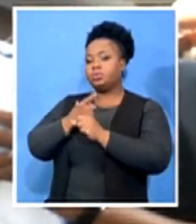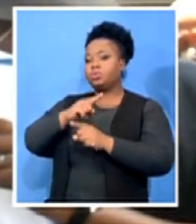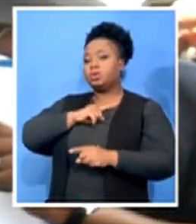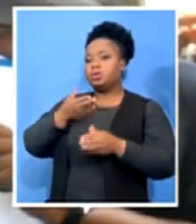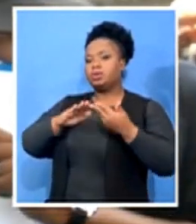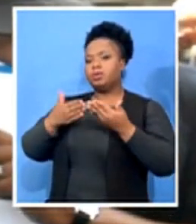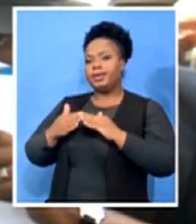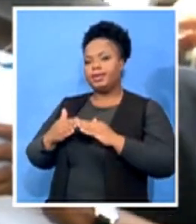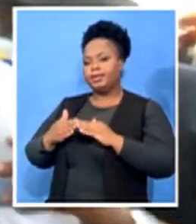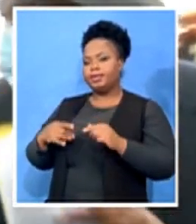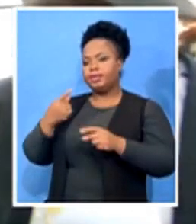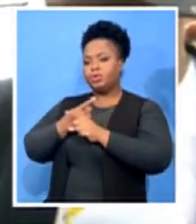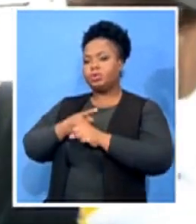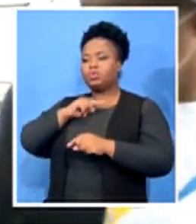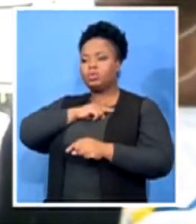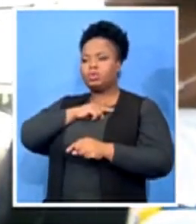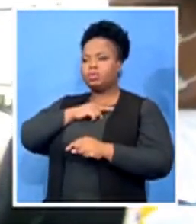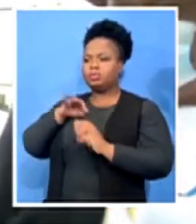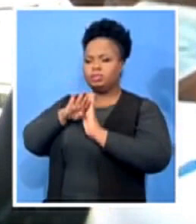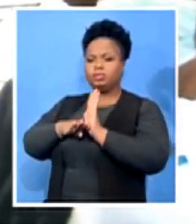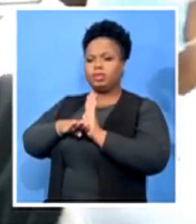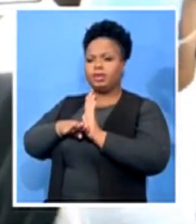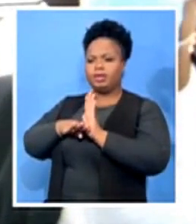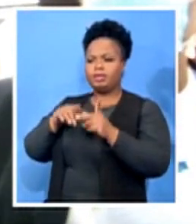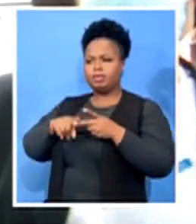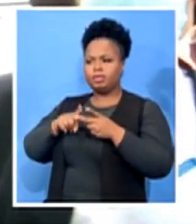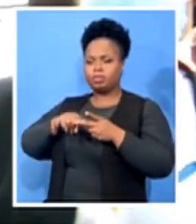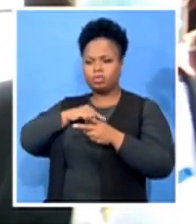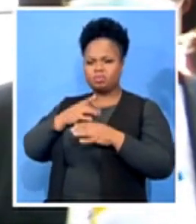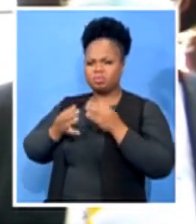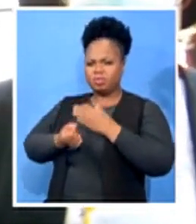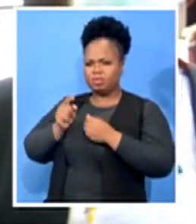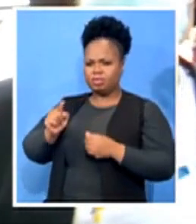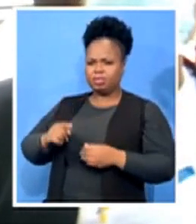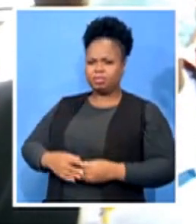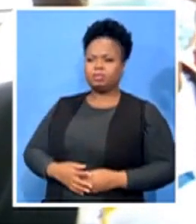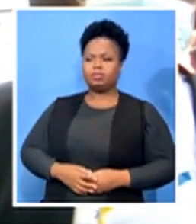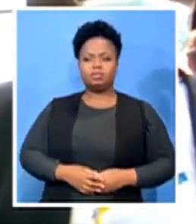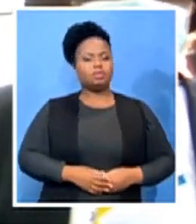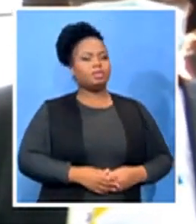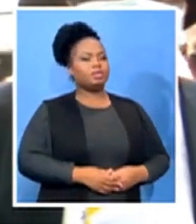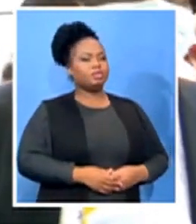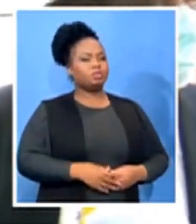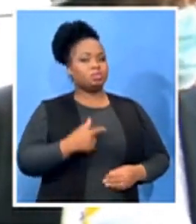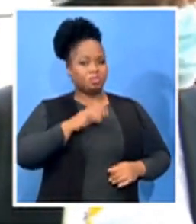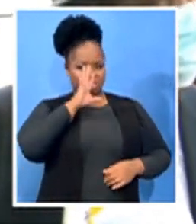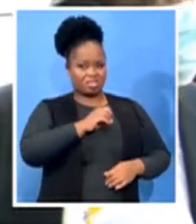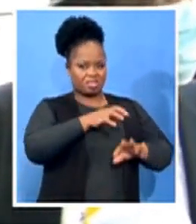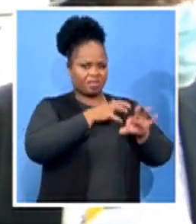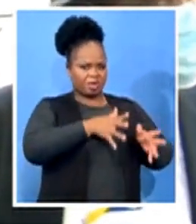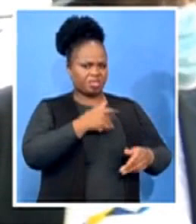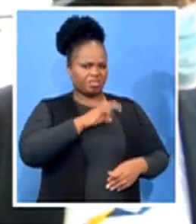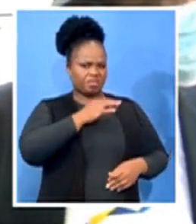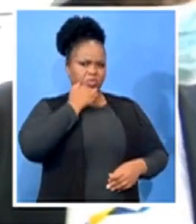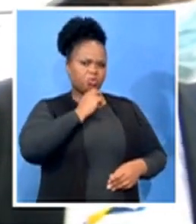problems that are there. How is the progress going in that regard? Well, you go and ask the farmers how happy they are. We're working very well with the